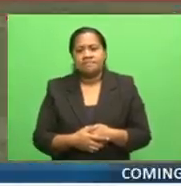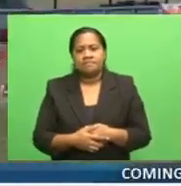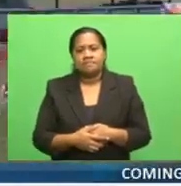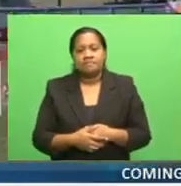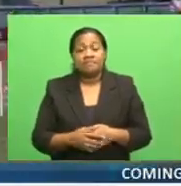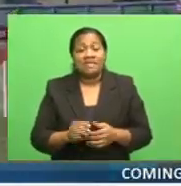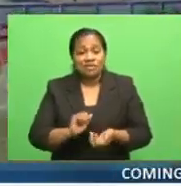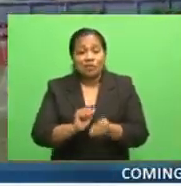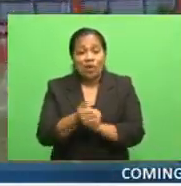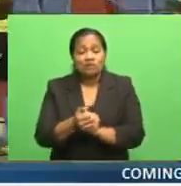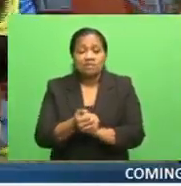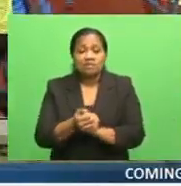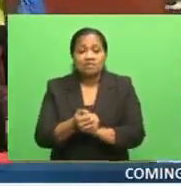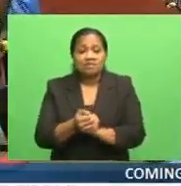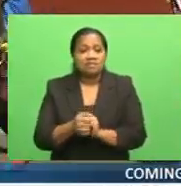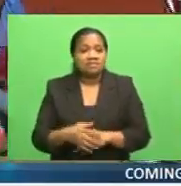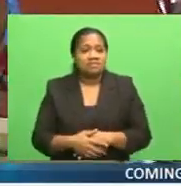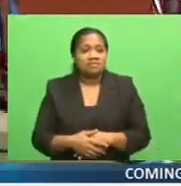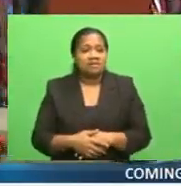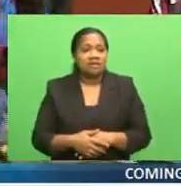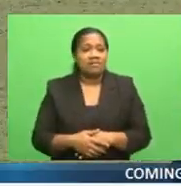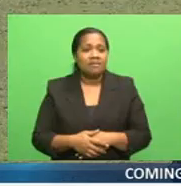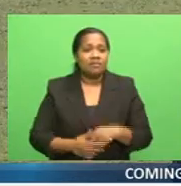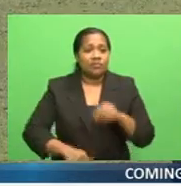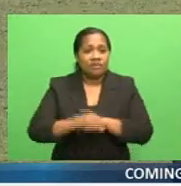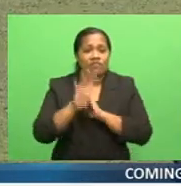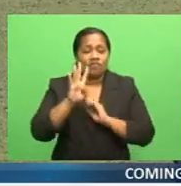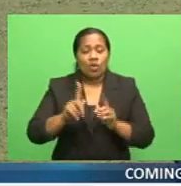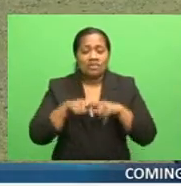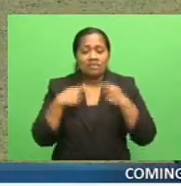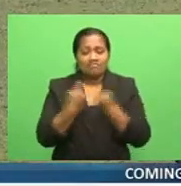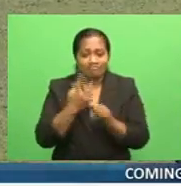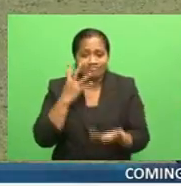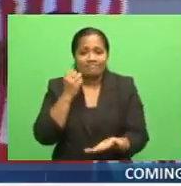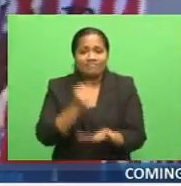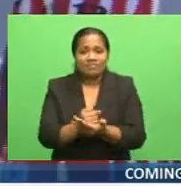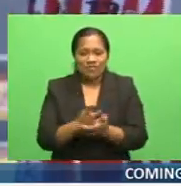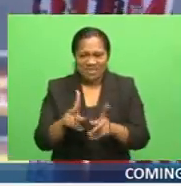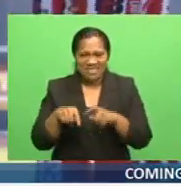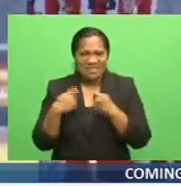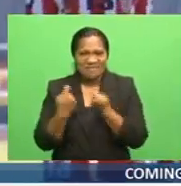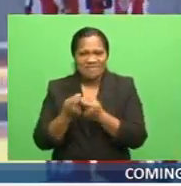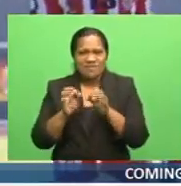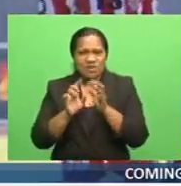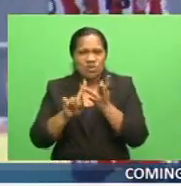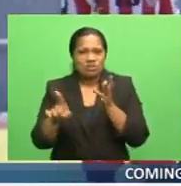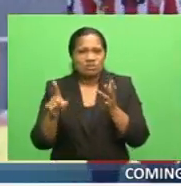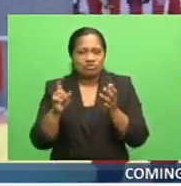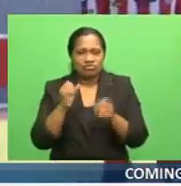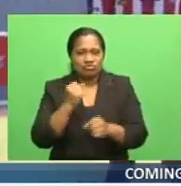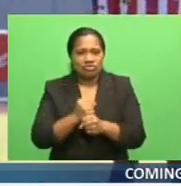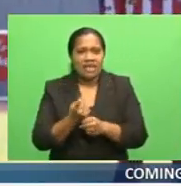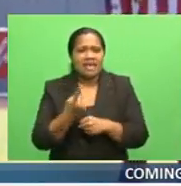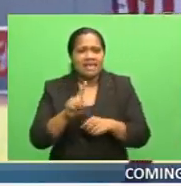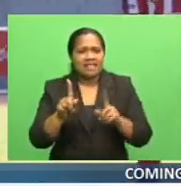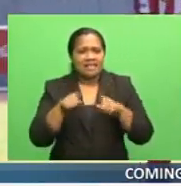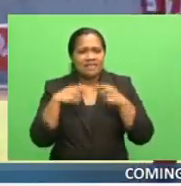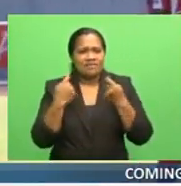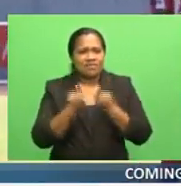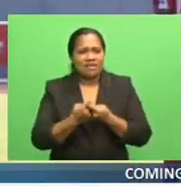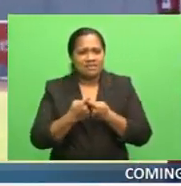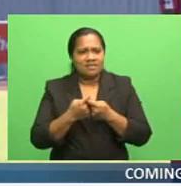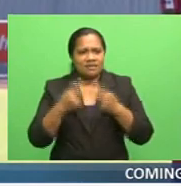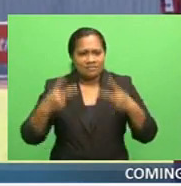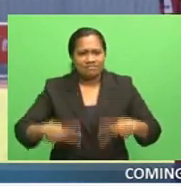Coming up in sports, top four teams confirm for BOG semis. And defending champion misses out on semi-final